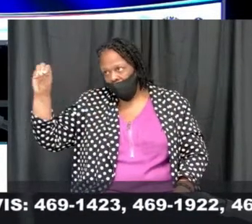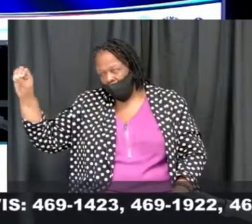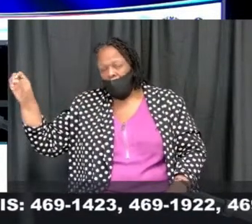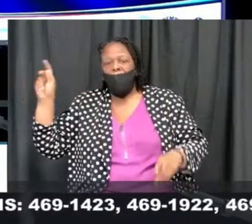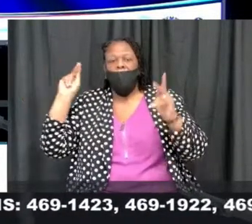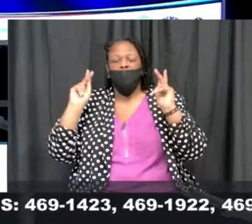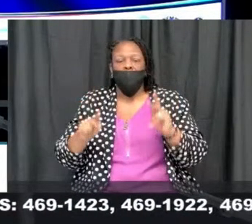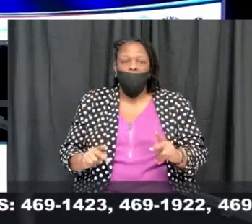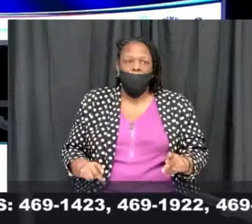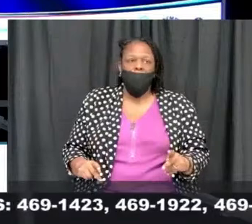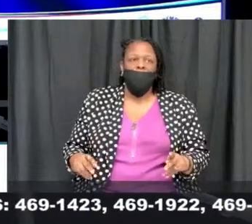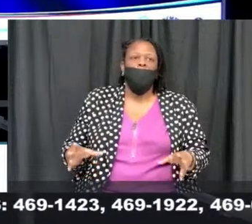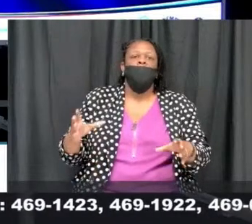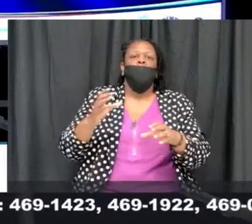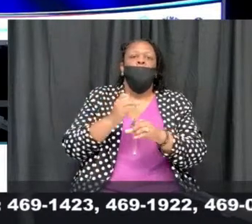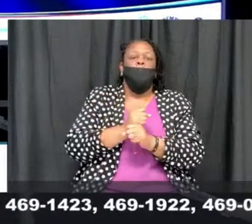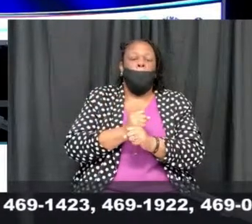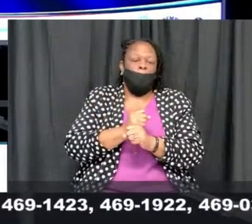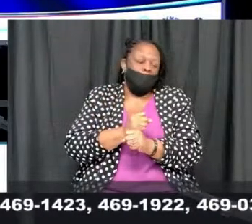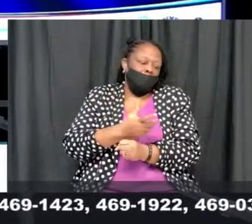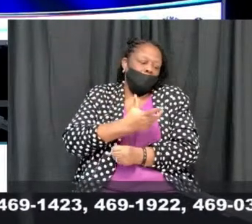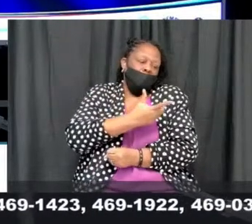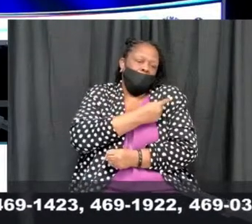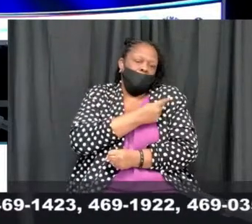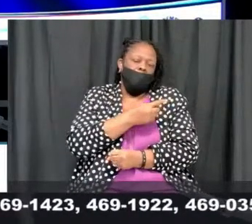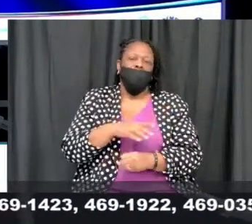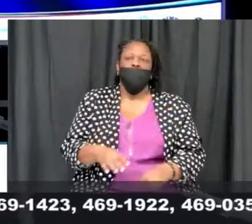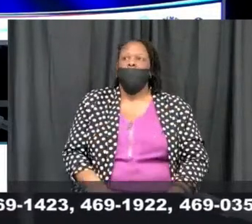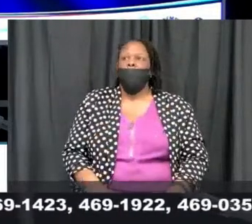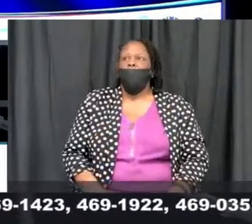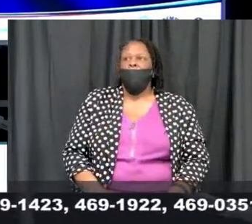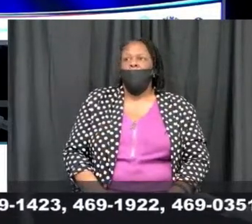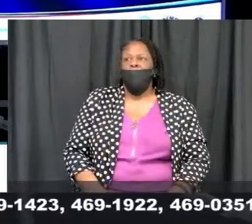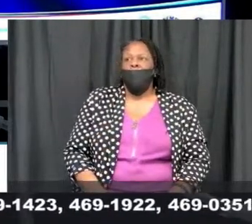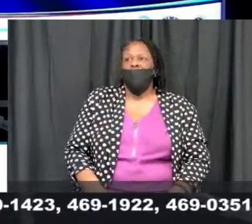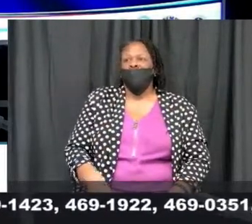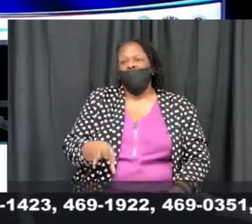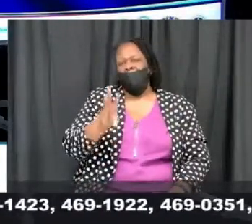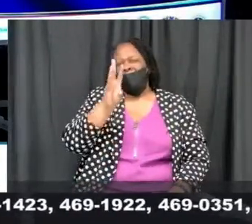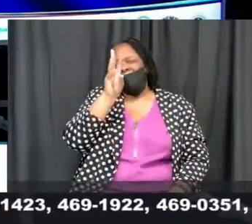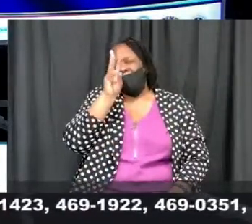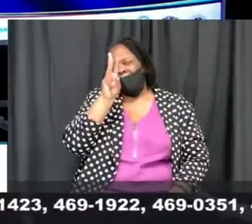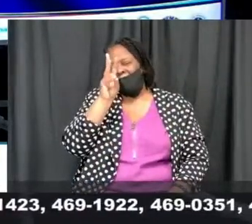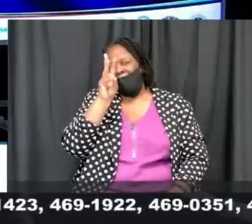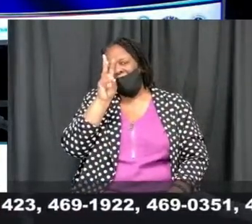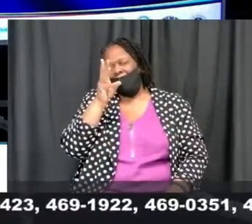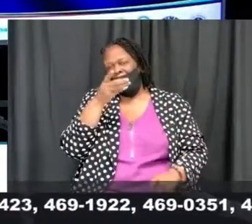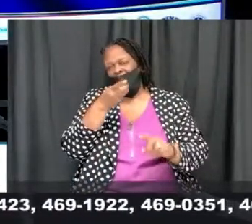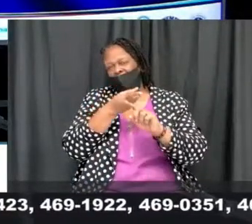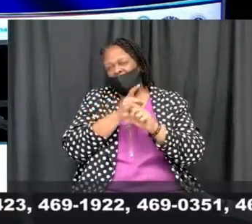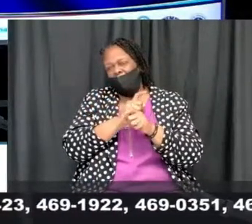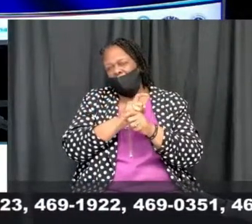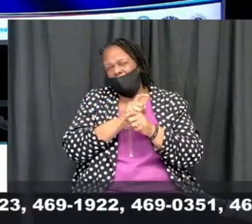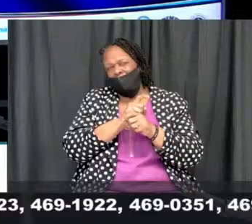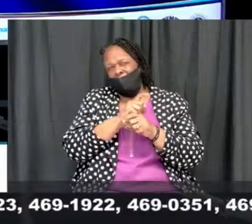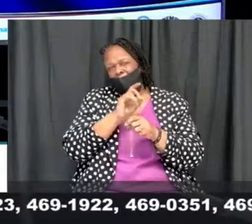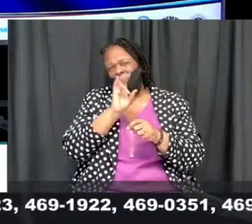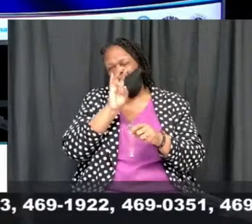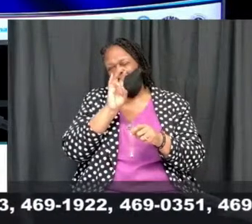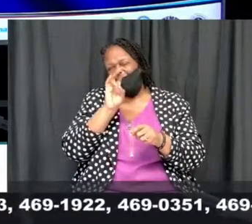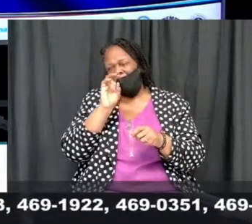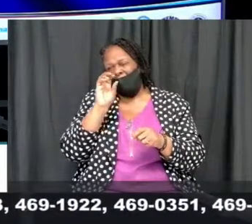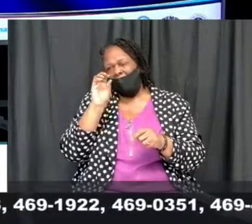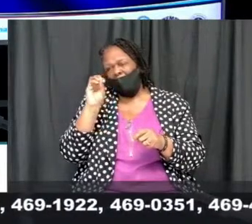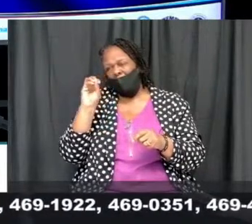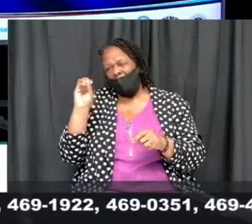vaccinated with the Johnson & Johnson vaccine. 6 out of 7 million is really negligible